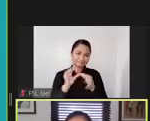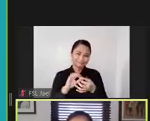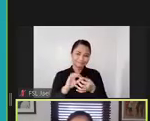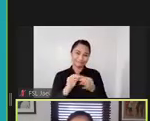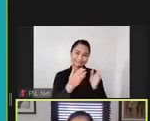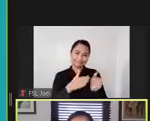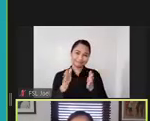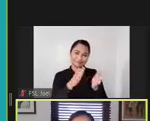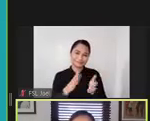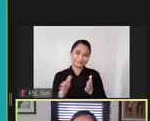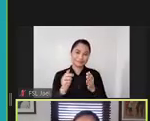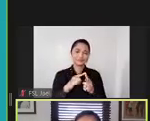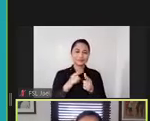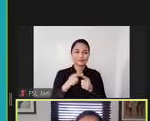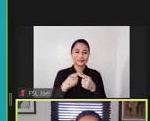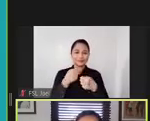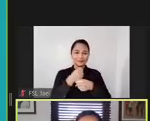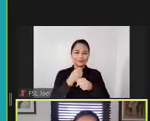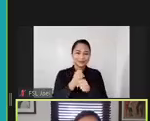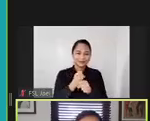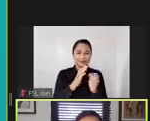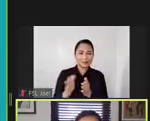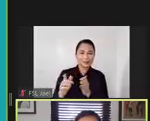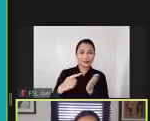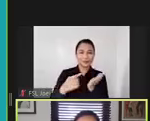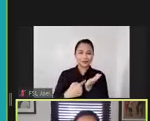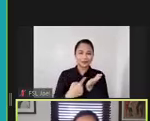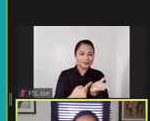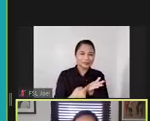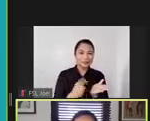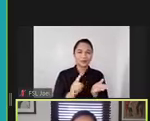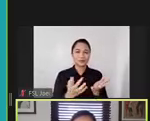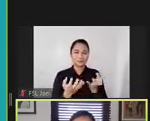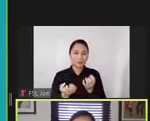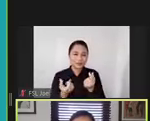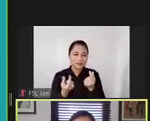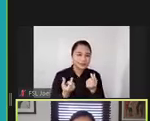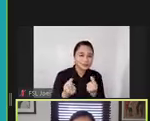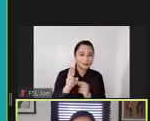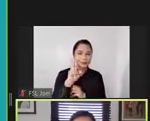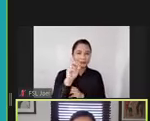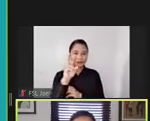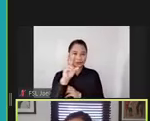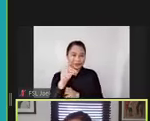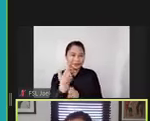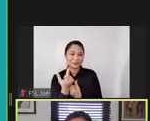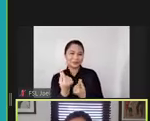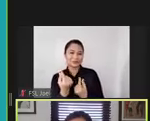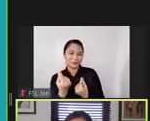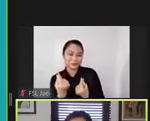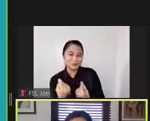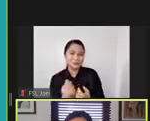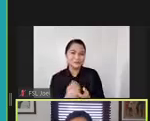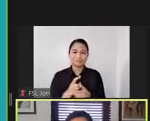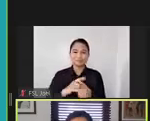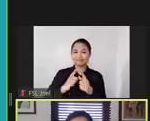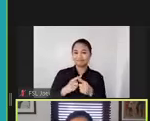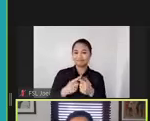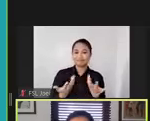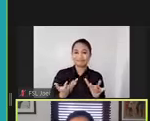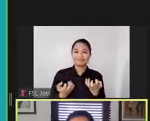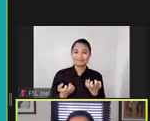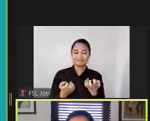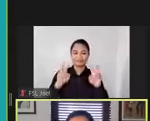the mantra, change or be changed. So the IOC having three spheres of